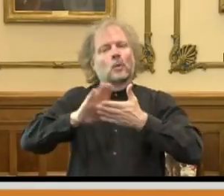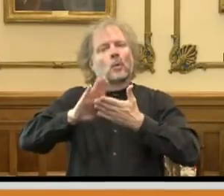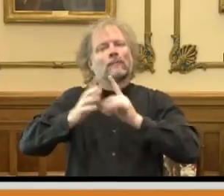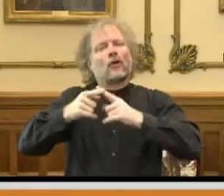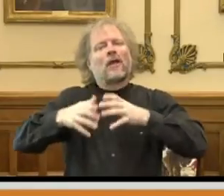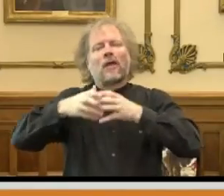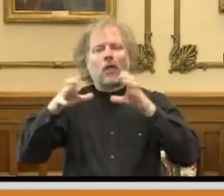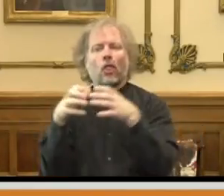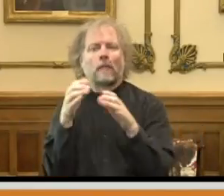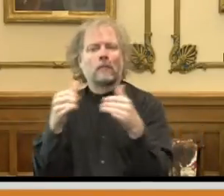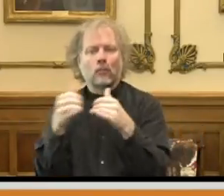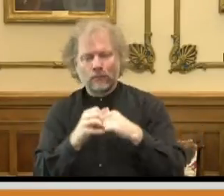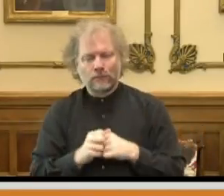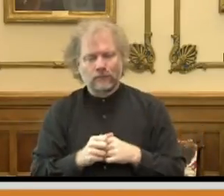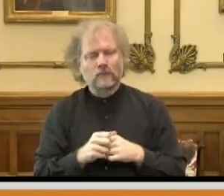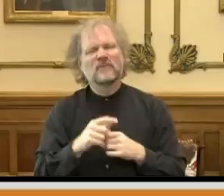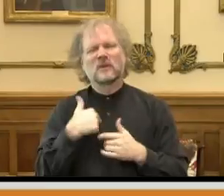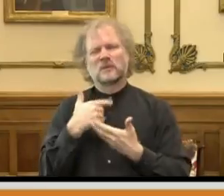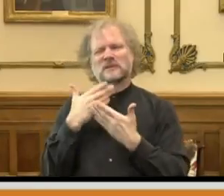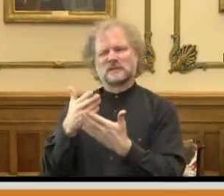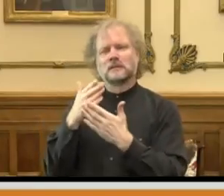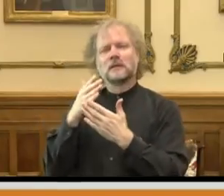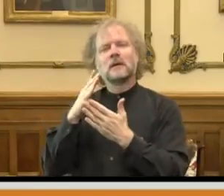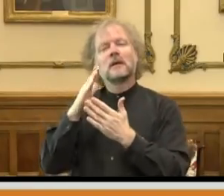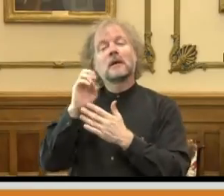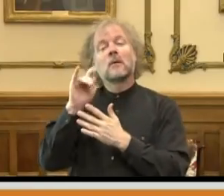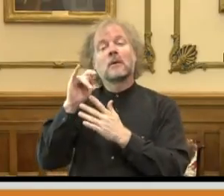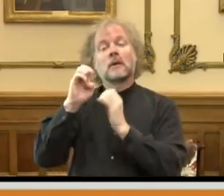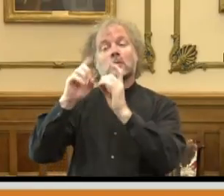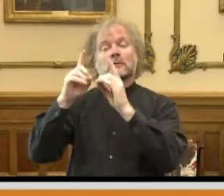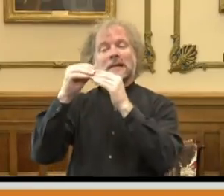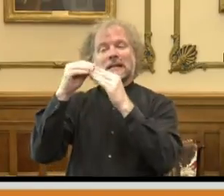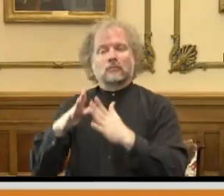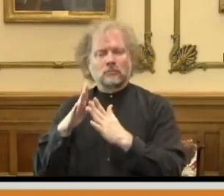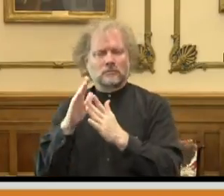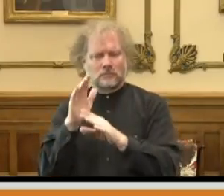recommend that county education leaders work with their local health